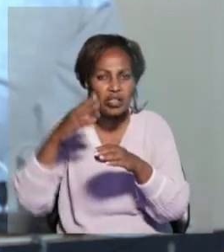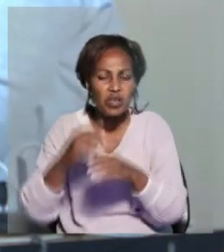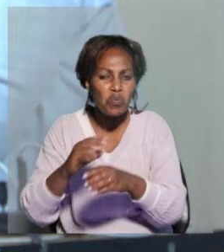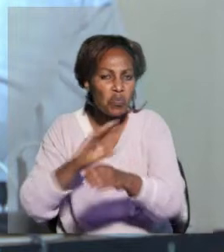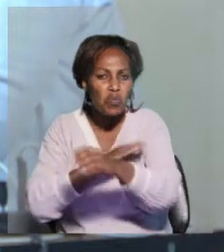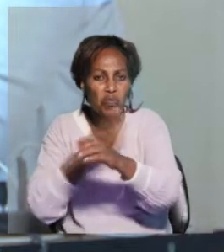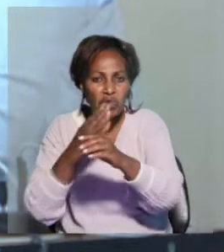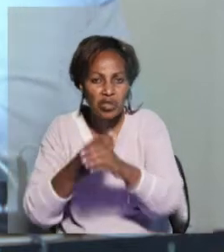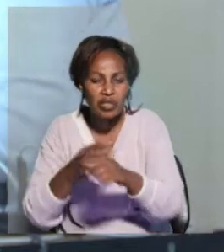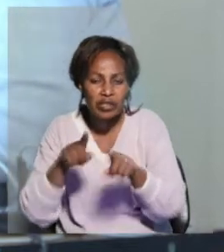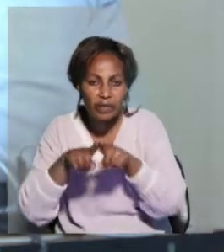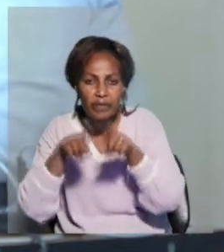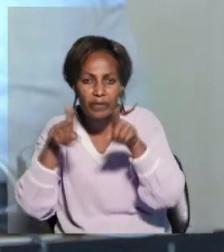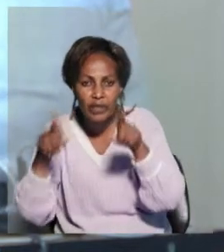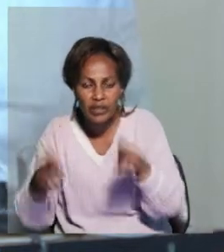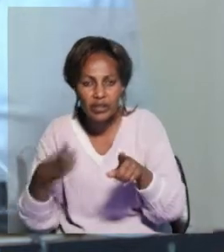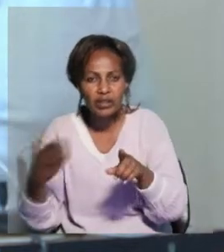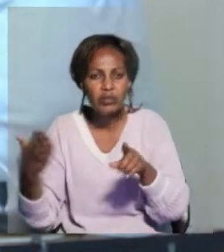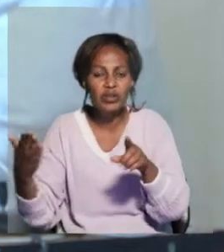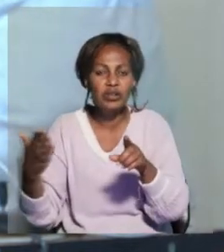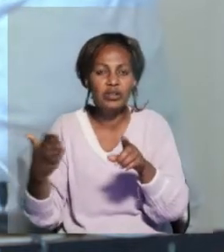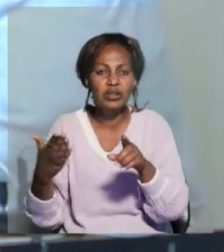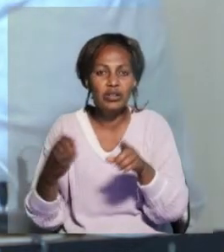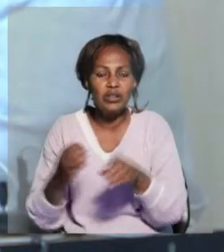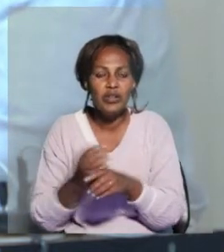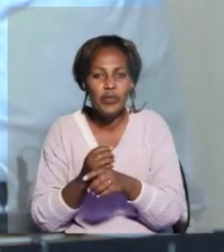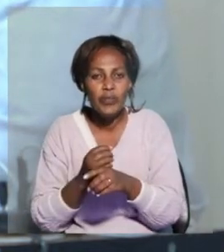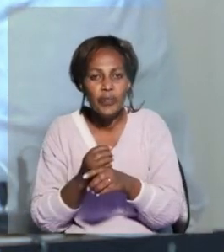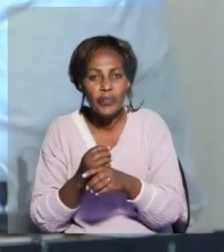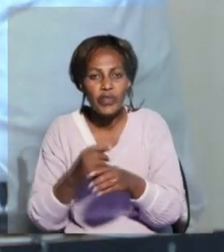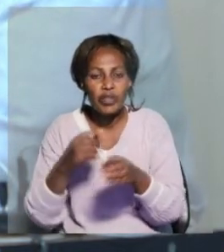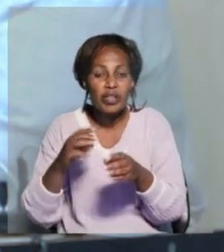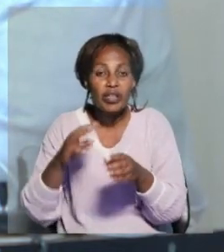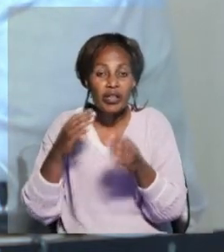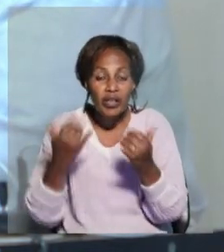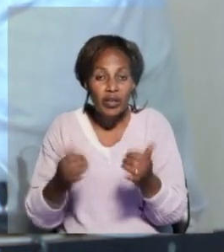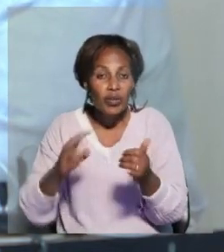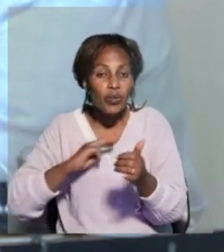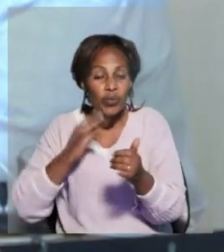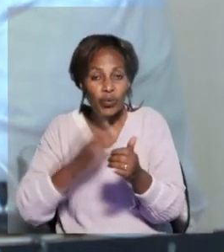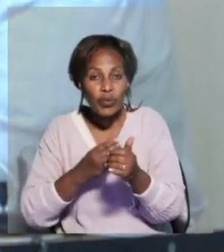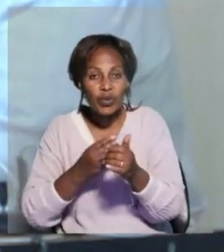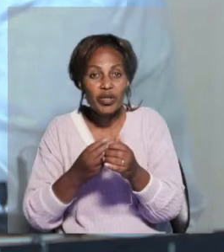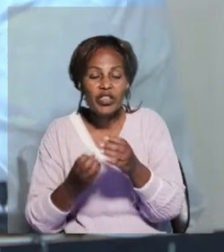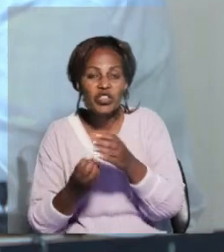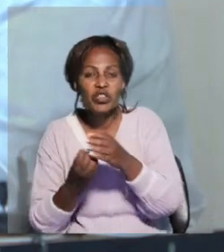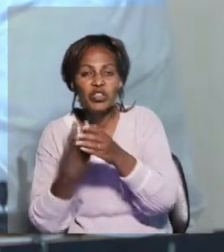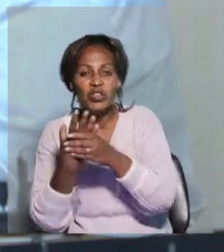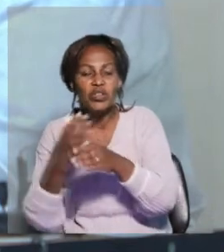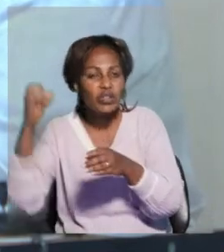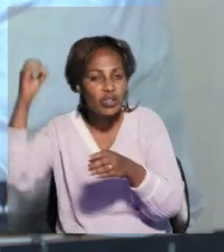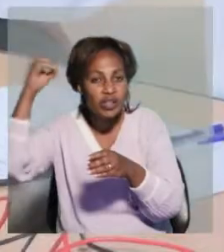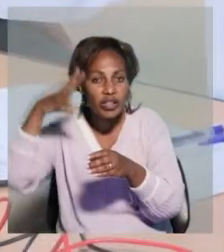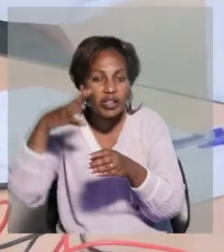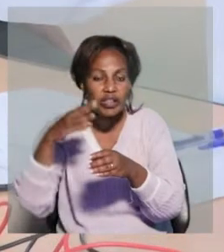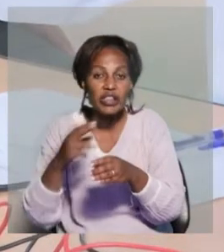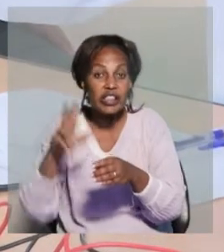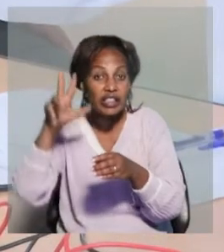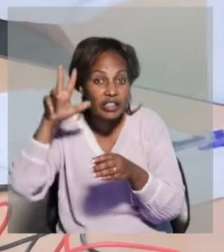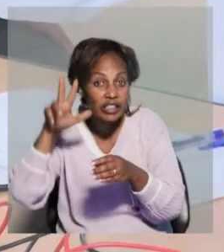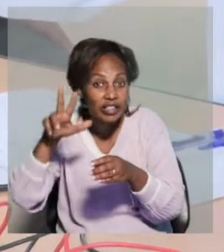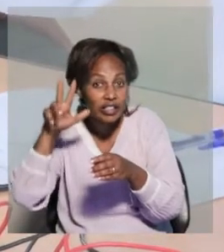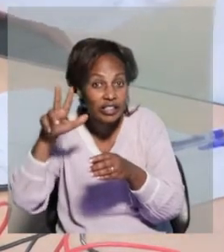terminals. Now, we can generate light in three